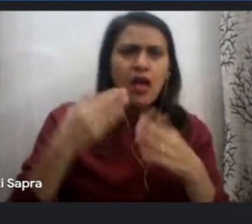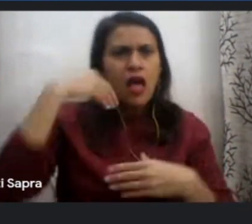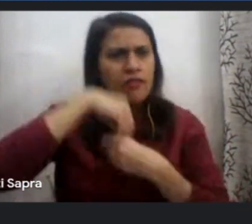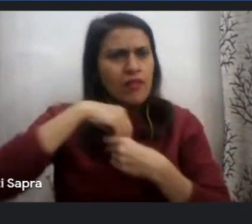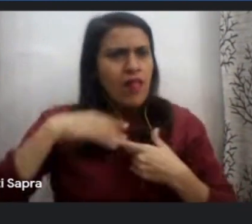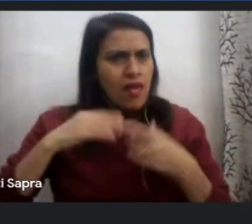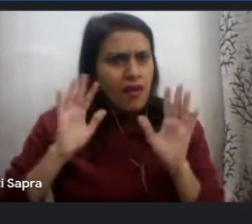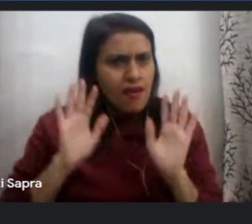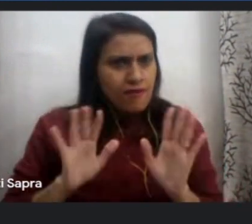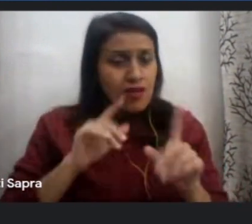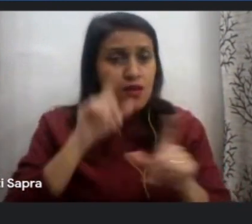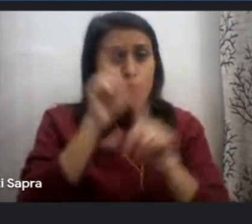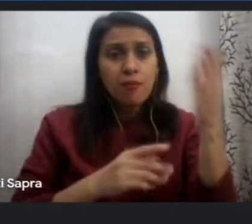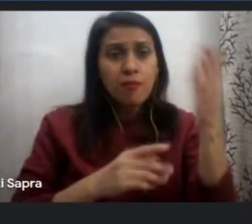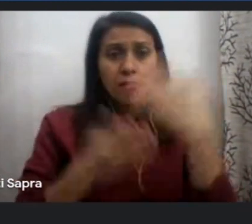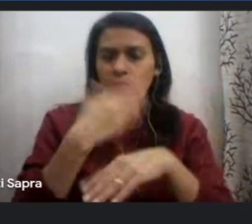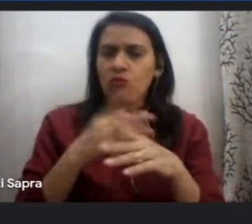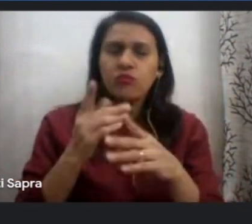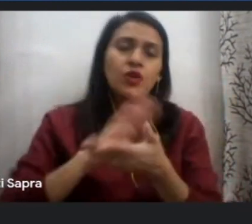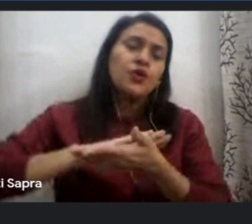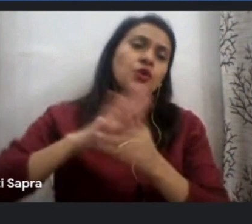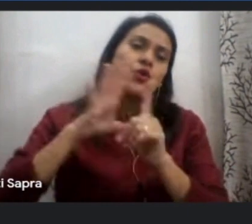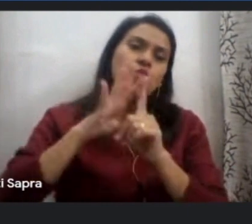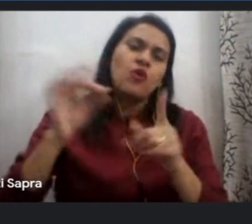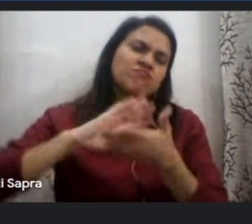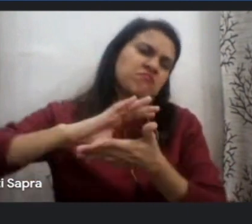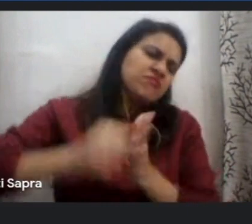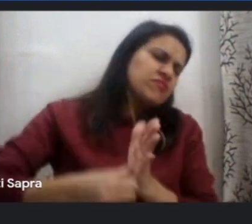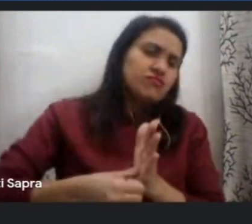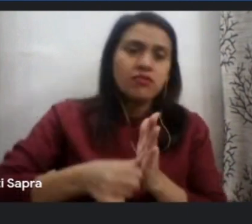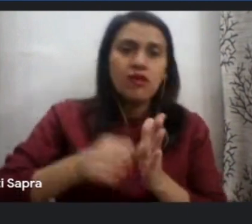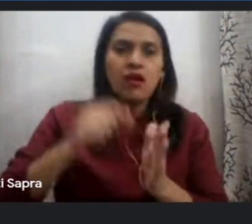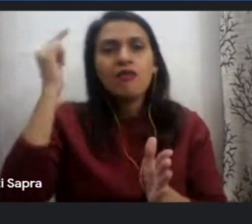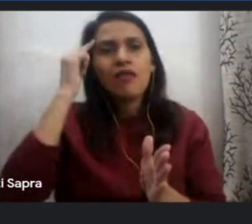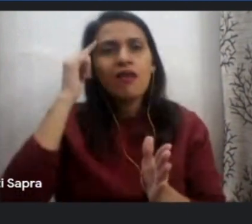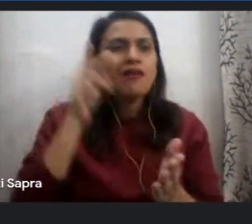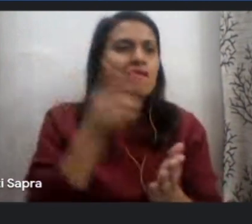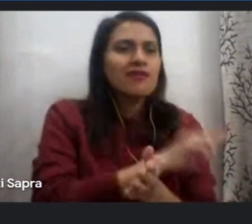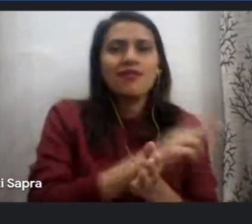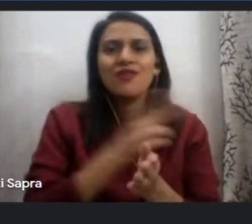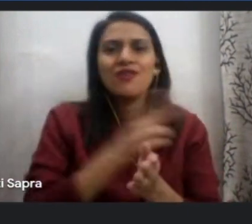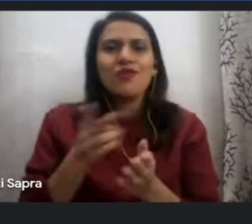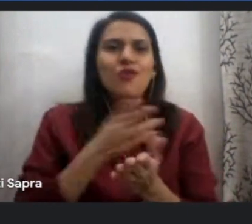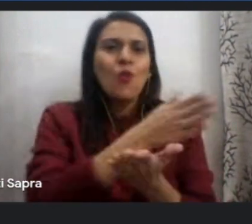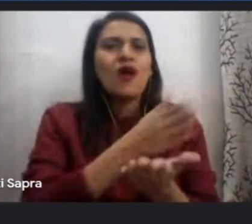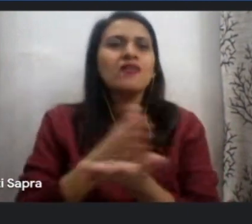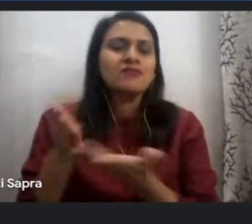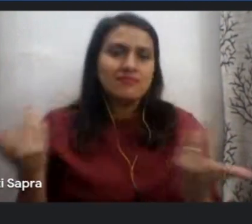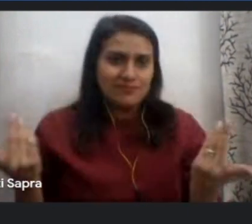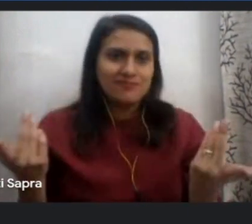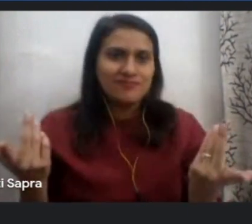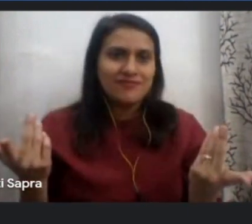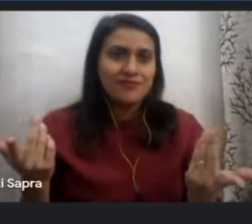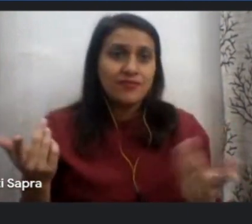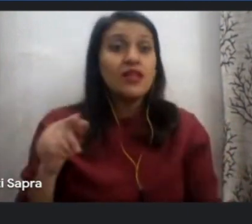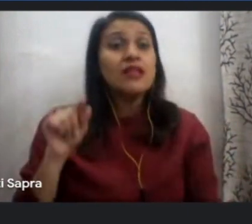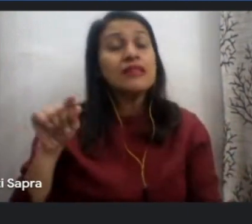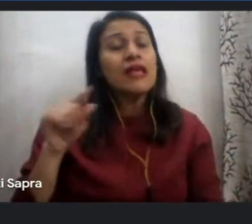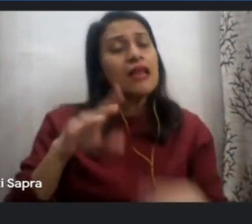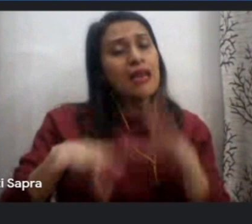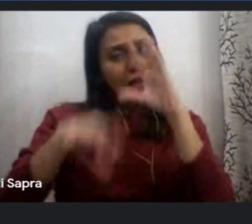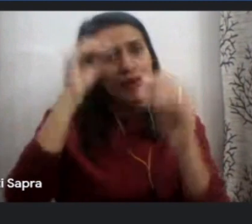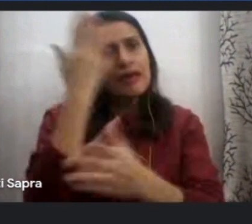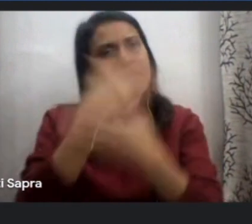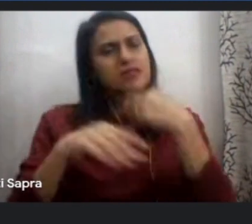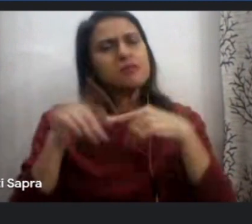a person with disability cannot do anything. Right? So it's also a way to debunk certain myths related to learning disability,